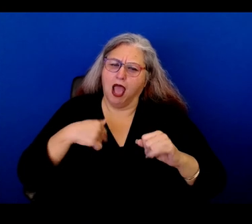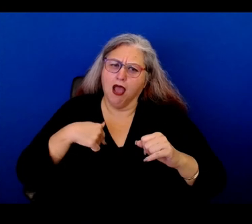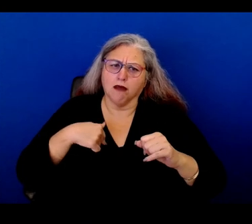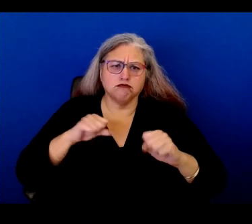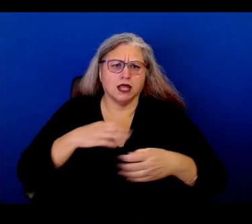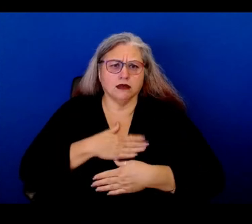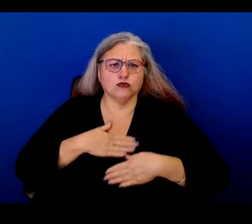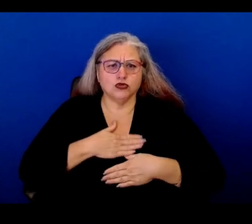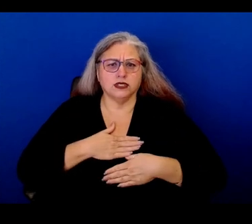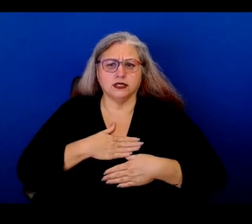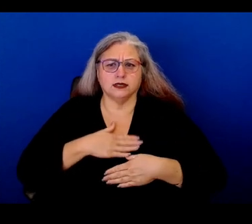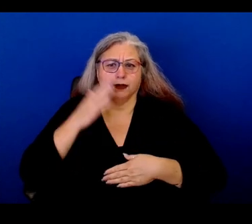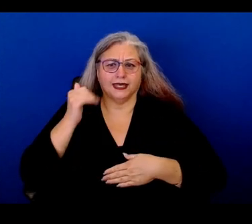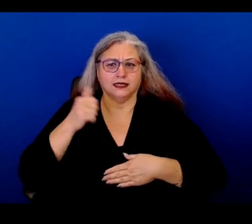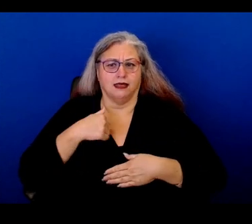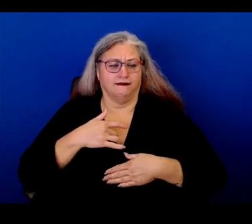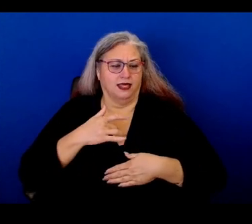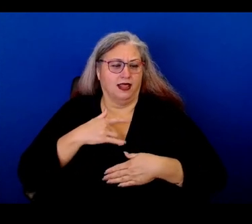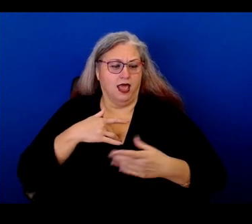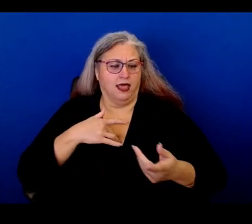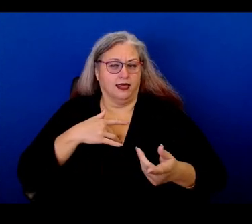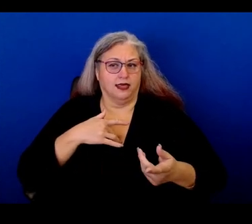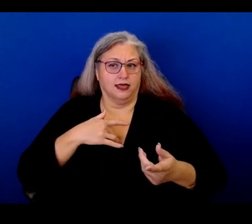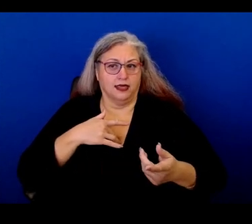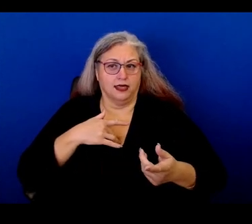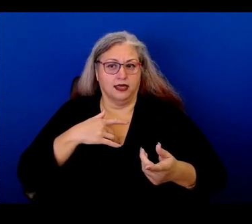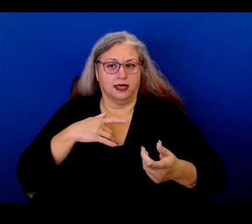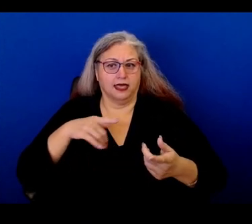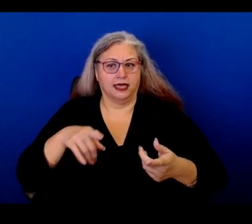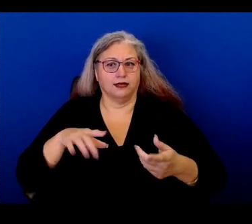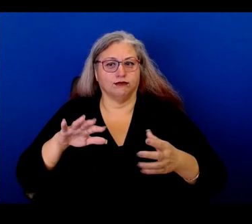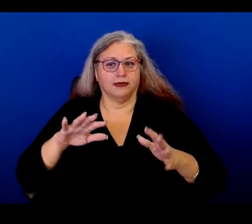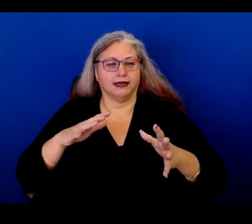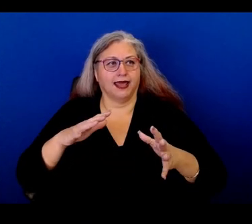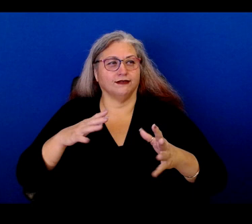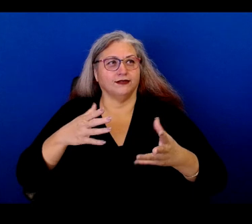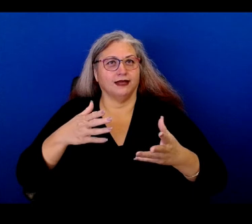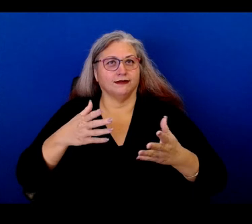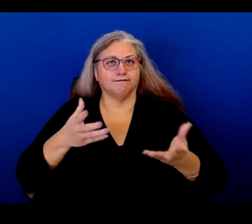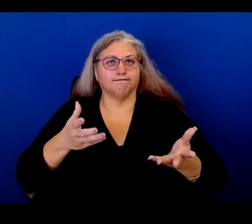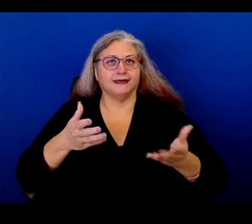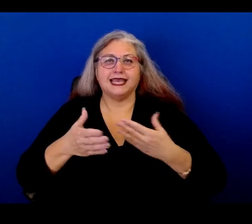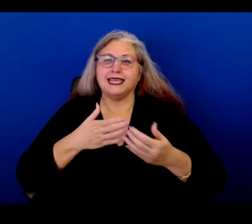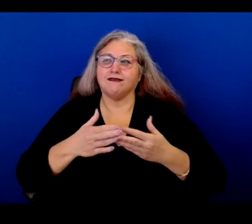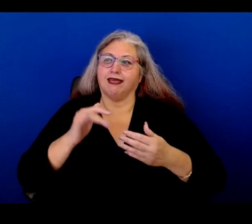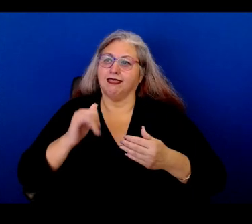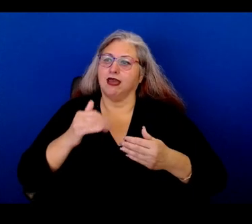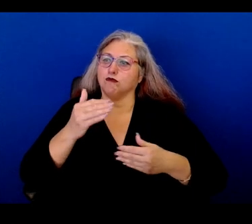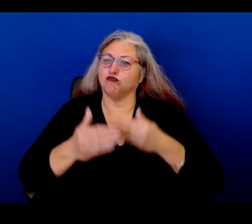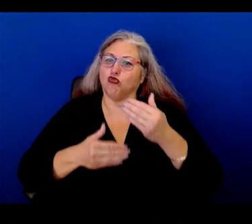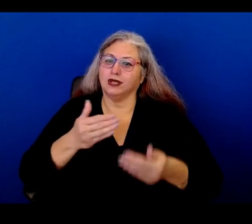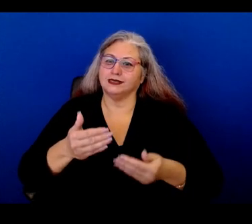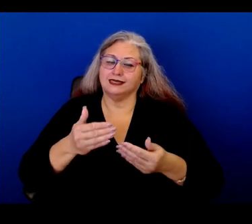appreciate, because I feel like by doing that, it kind of like allows even the whole